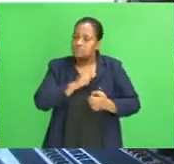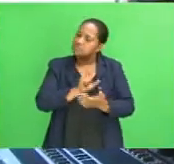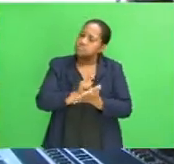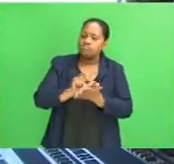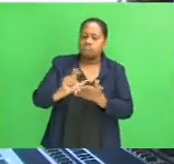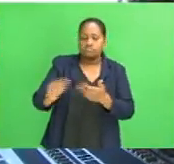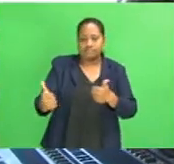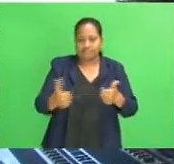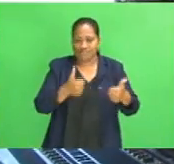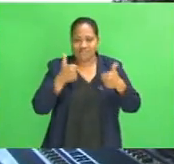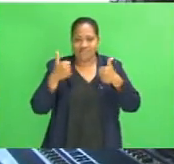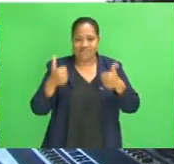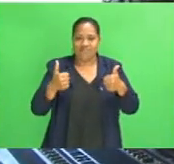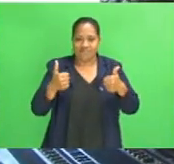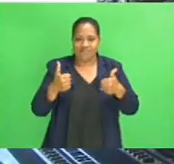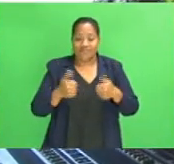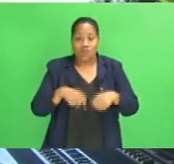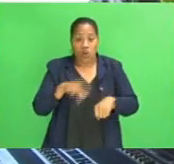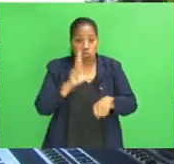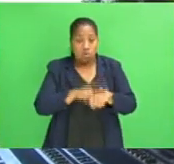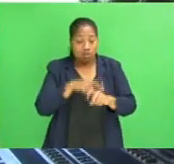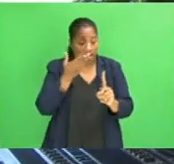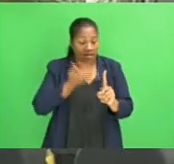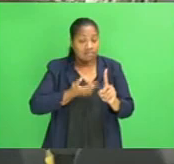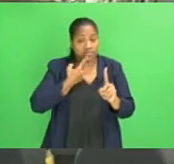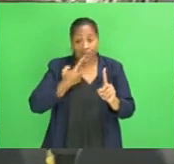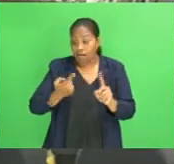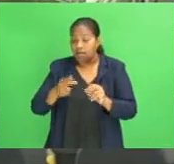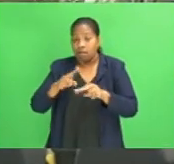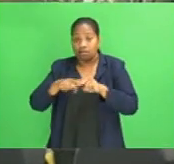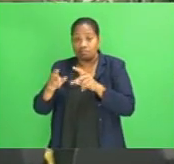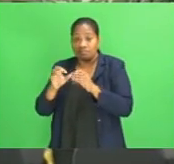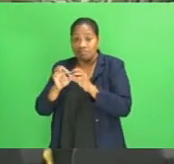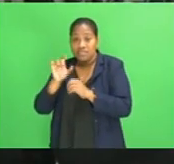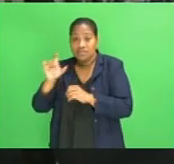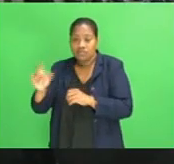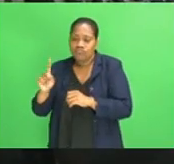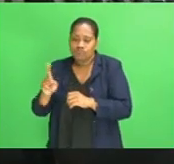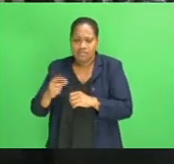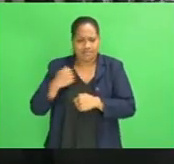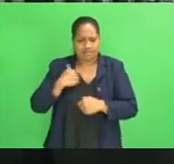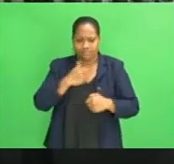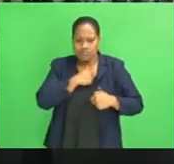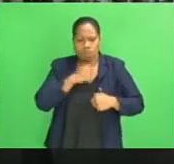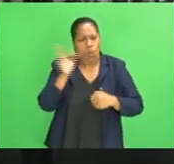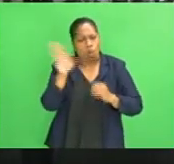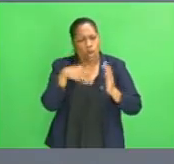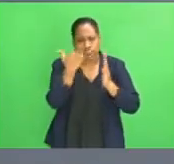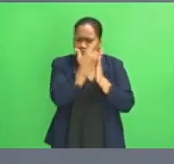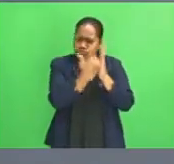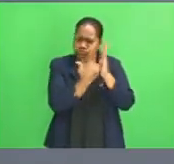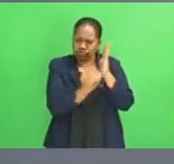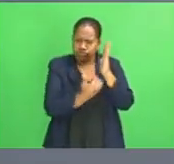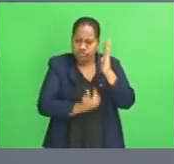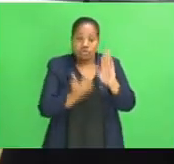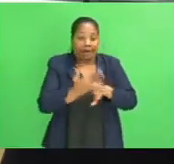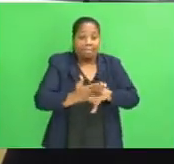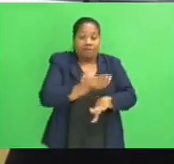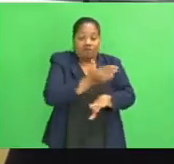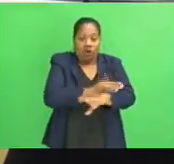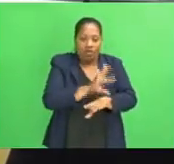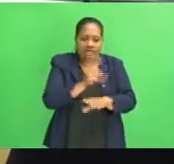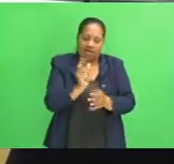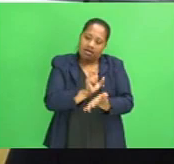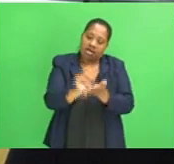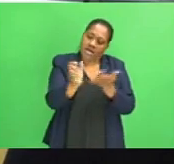testing. Dr. Wangainambete told FBC News the soldiers will go through all the requirements before they are fully cleared. For this